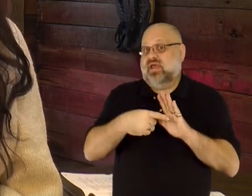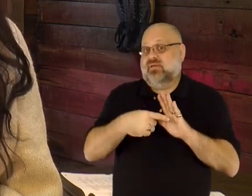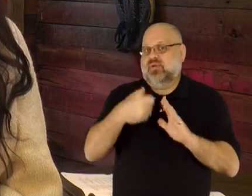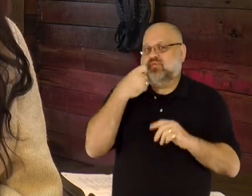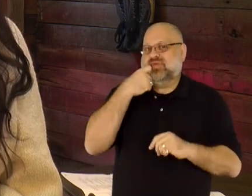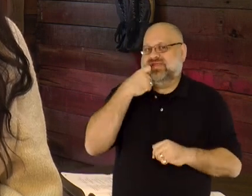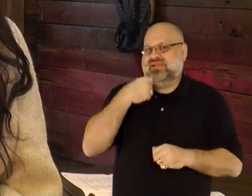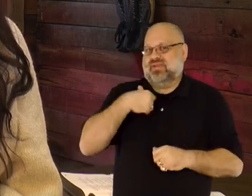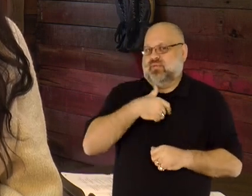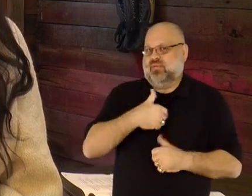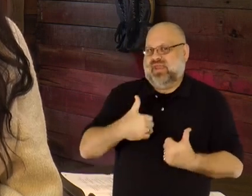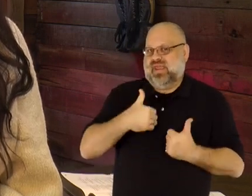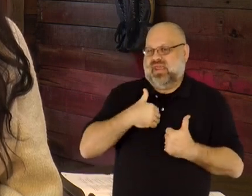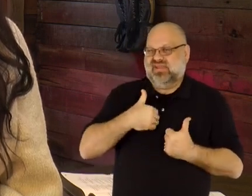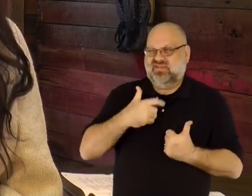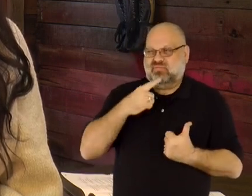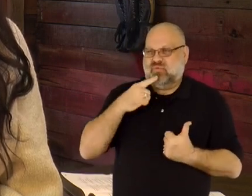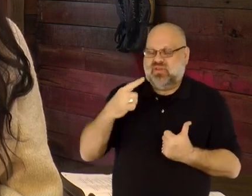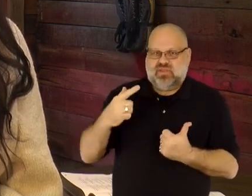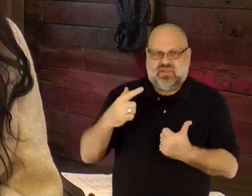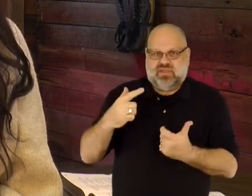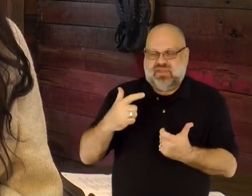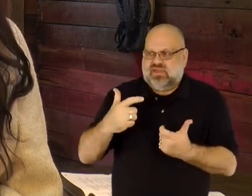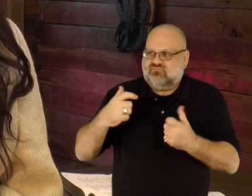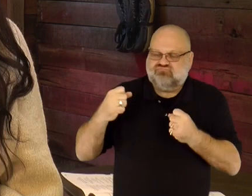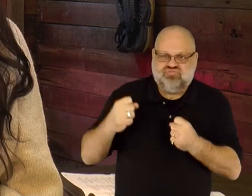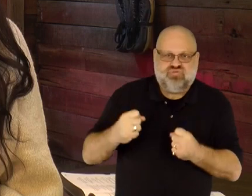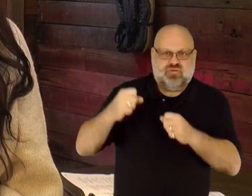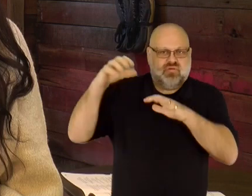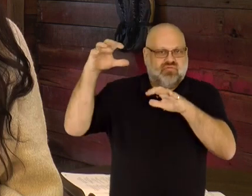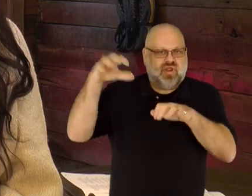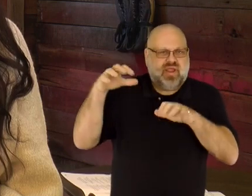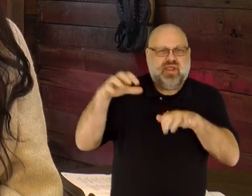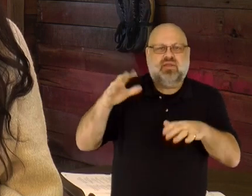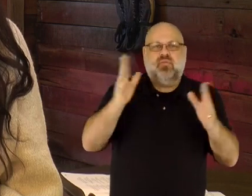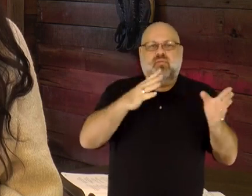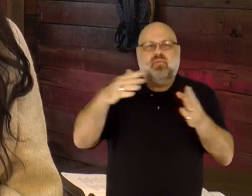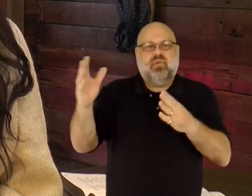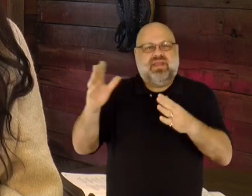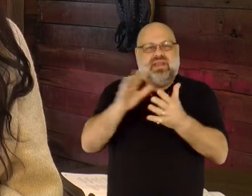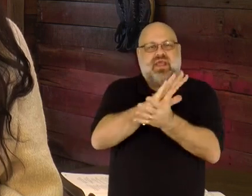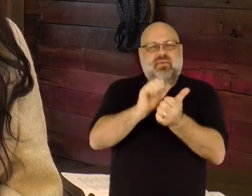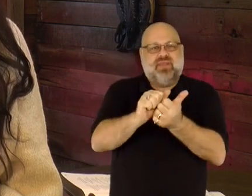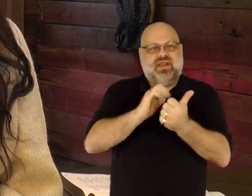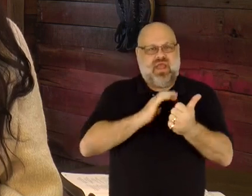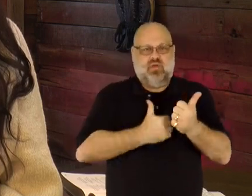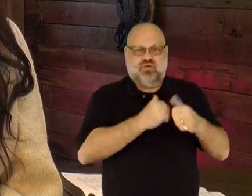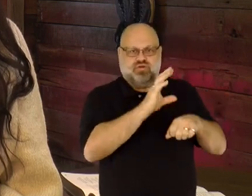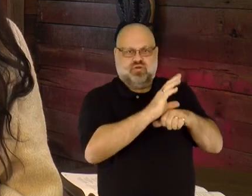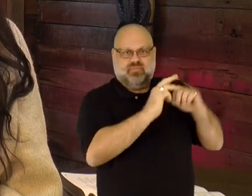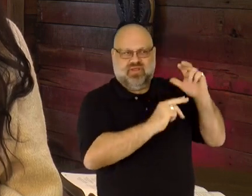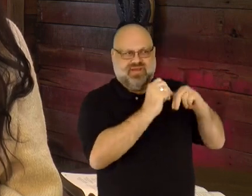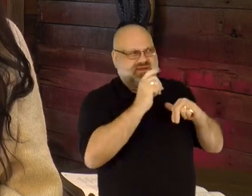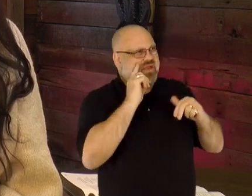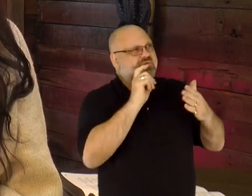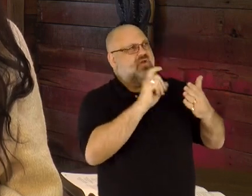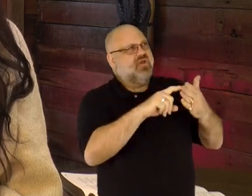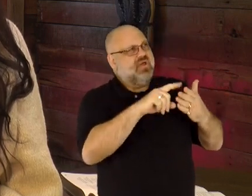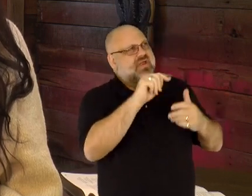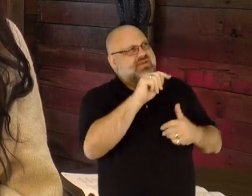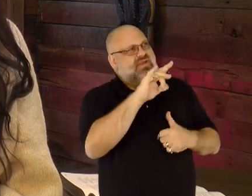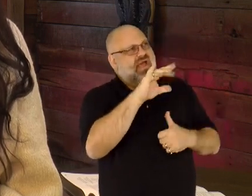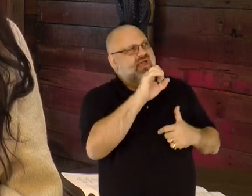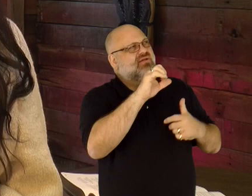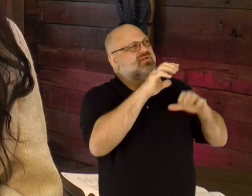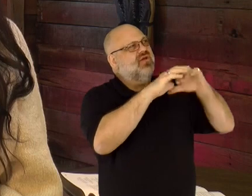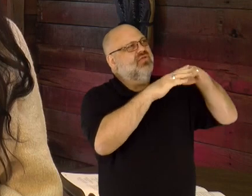instance, recently we had some heavy rain and wind damage on our facility, and I saw some tiles were messed up on the roof,